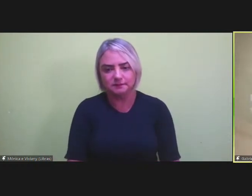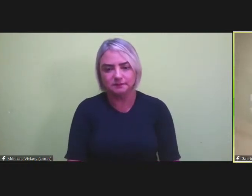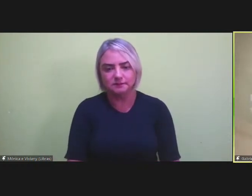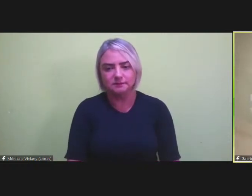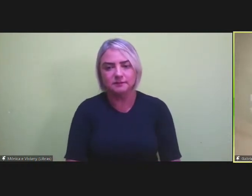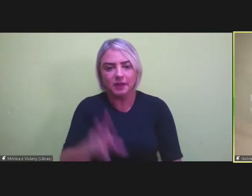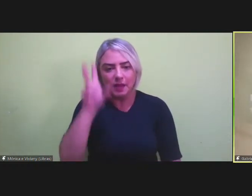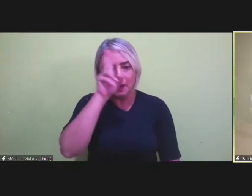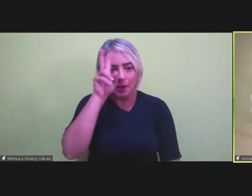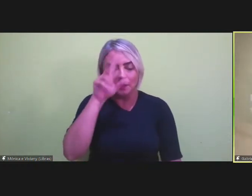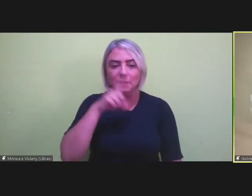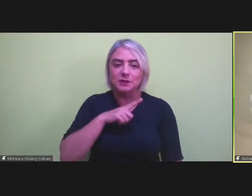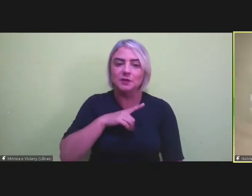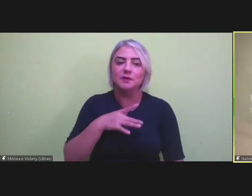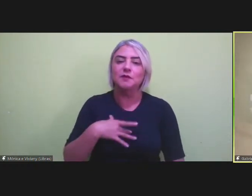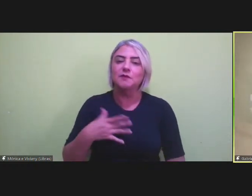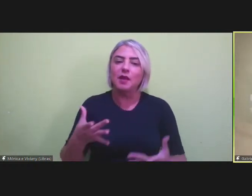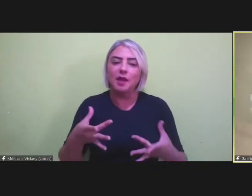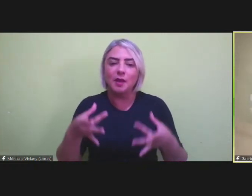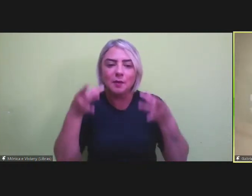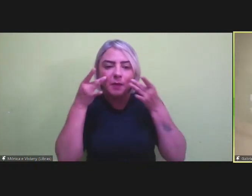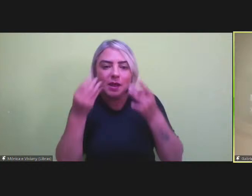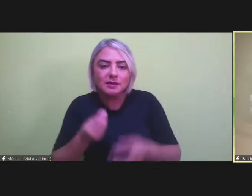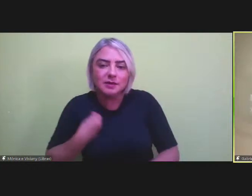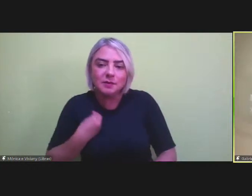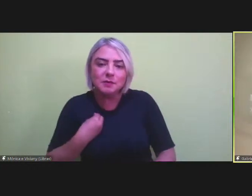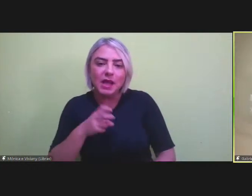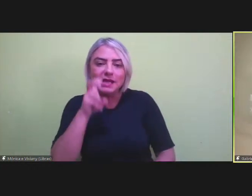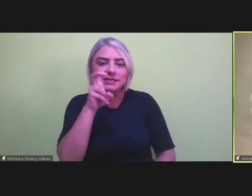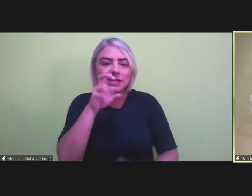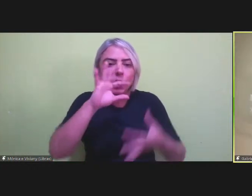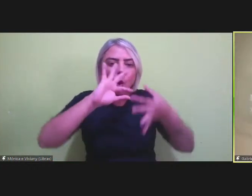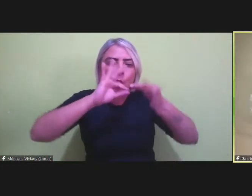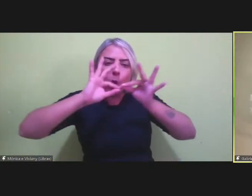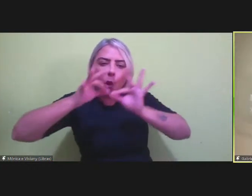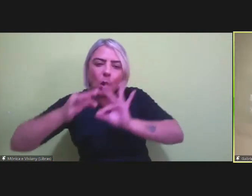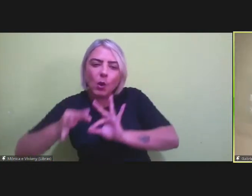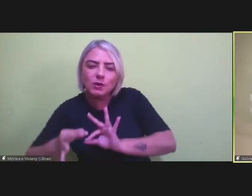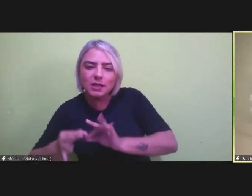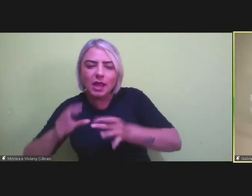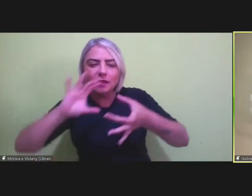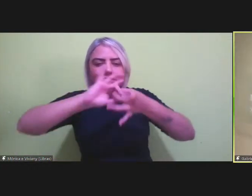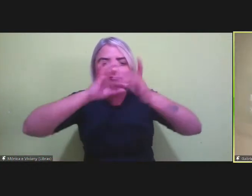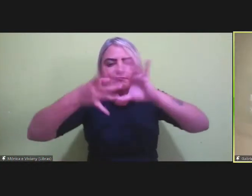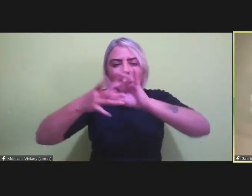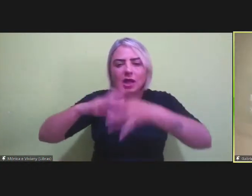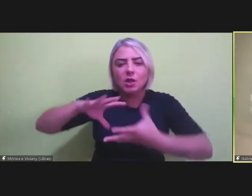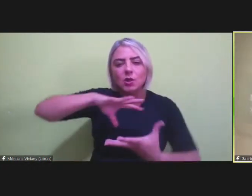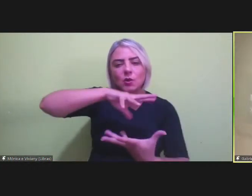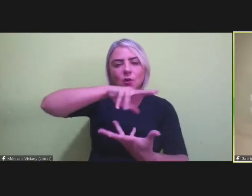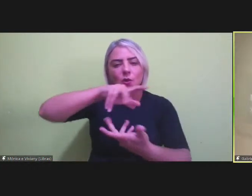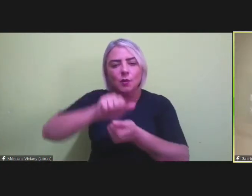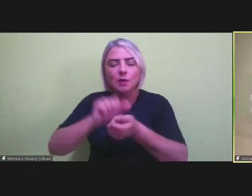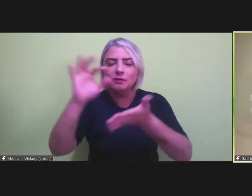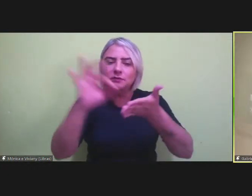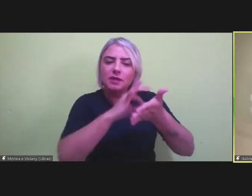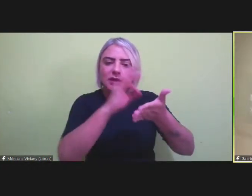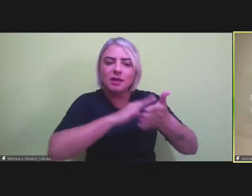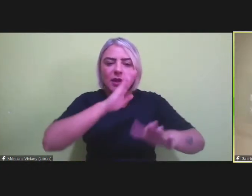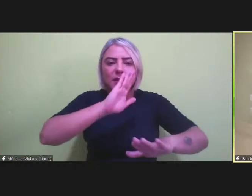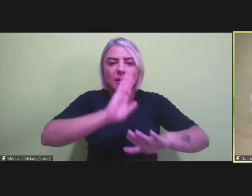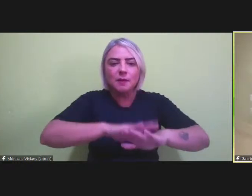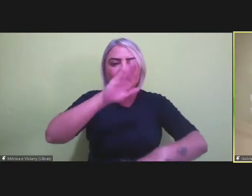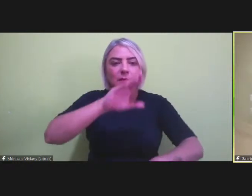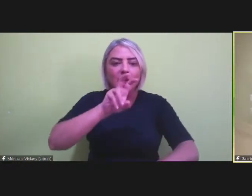nutriçãoaps.com.br. Remember, for those who participated in all the 5 the continents of the world. The